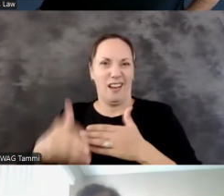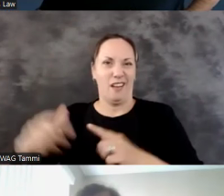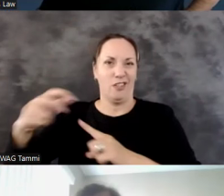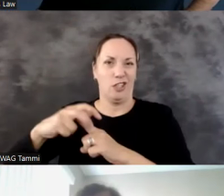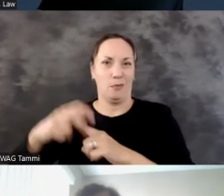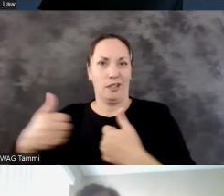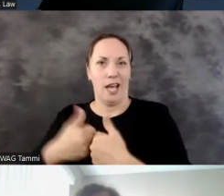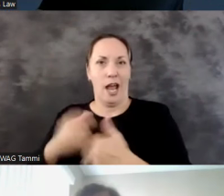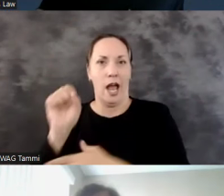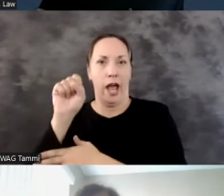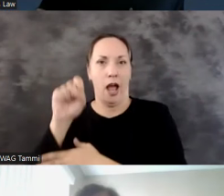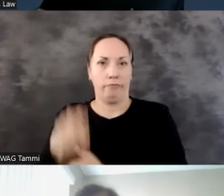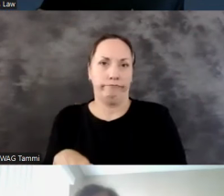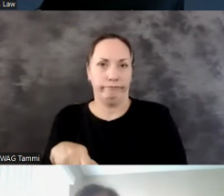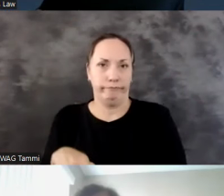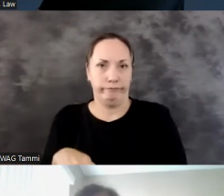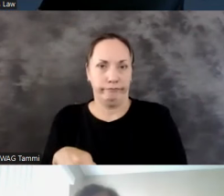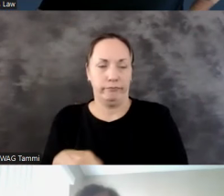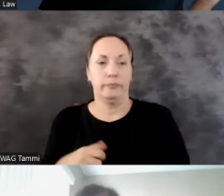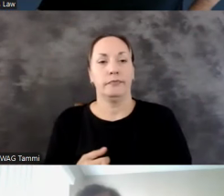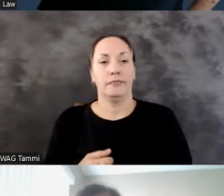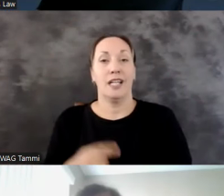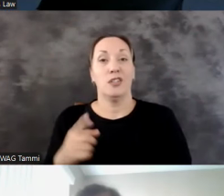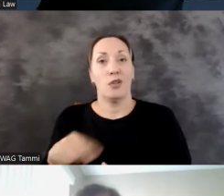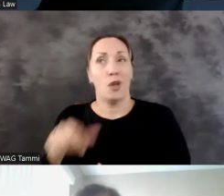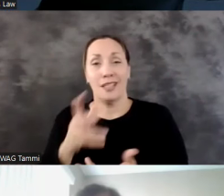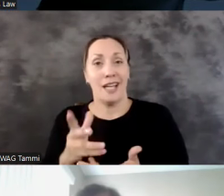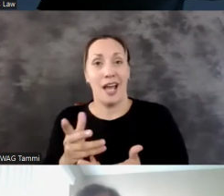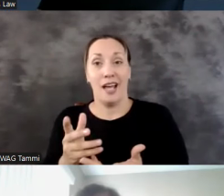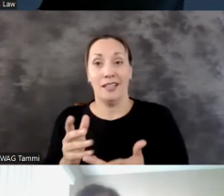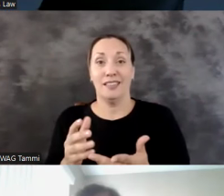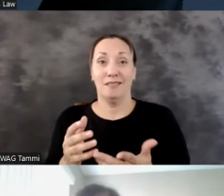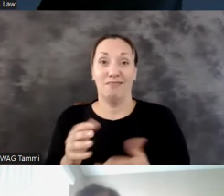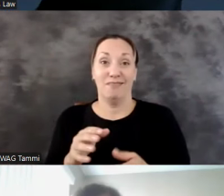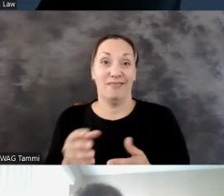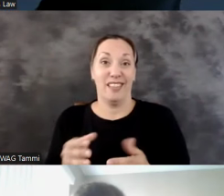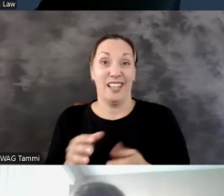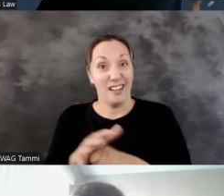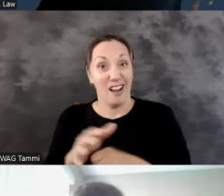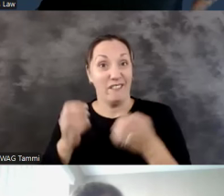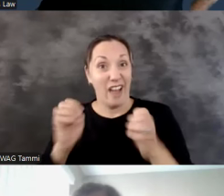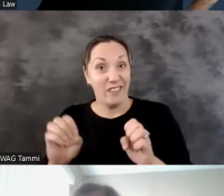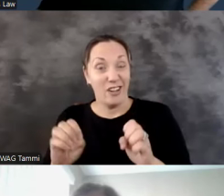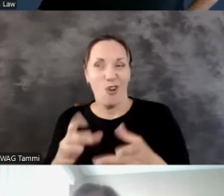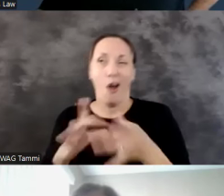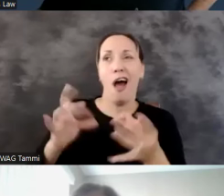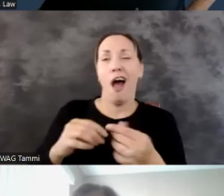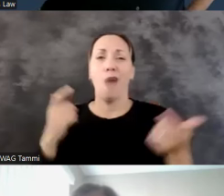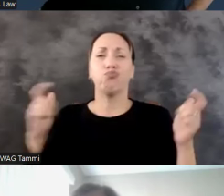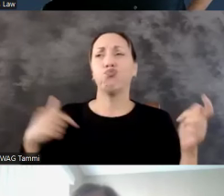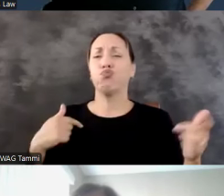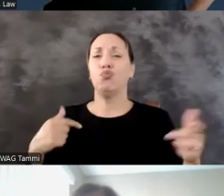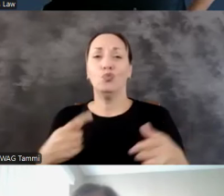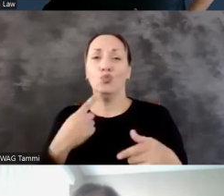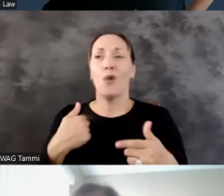in their hands. Okay. So those who didn't put in quite enough effort, those who talked a big game, who said that they